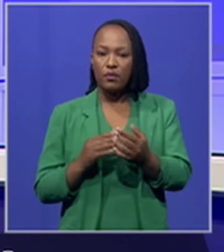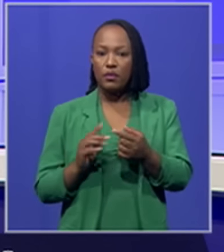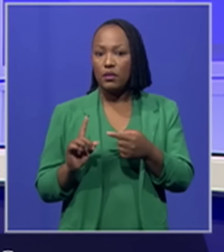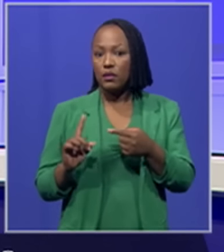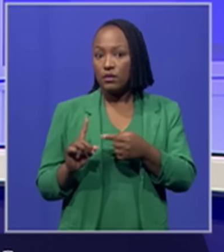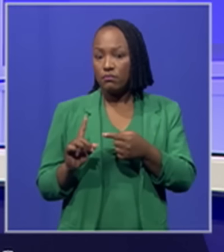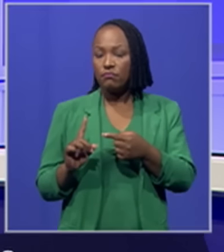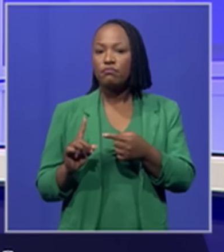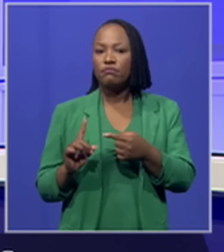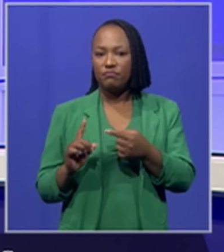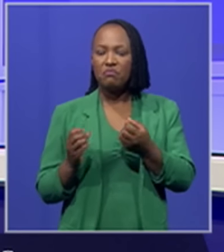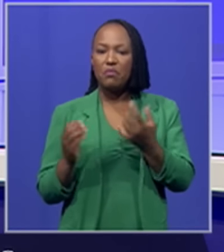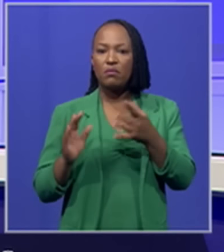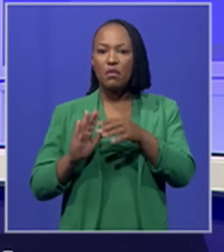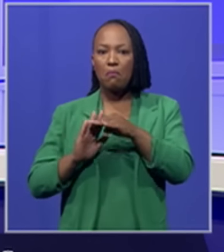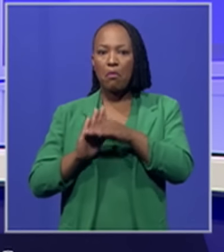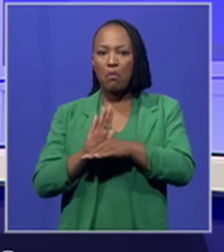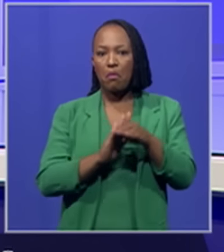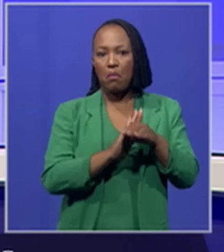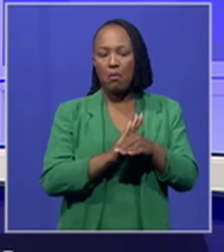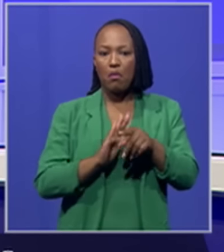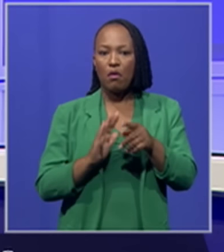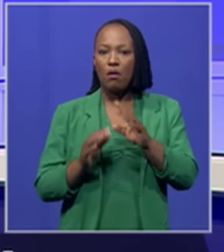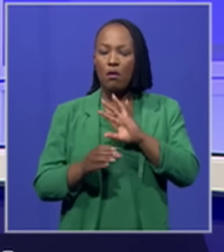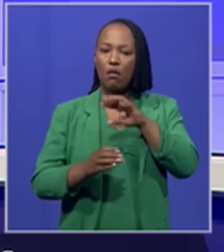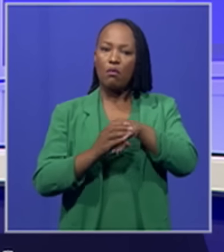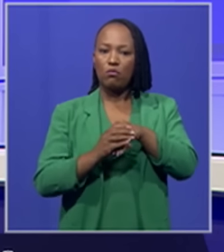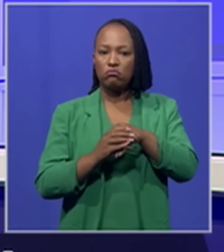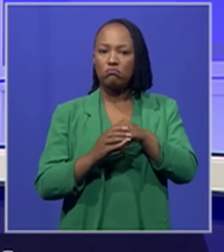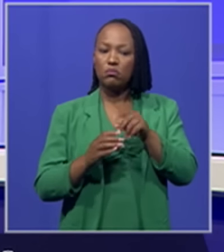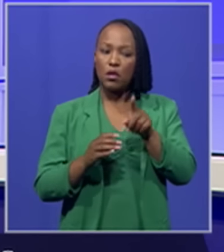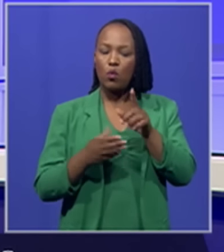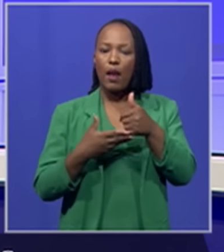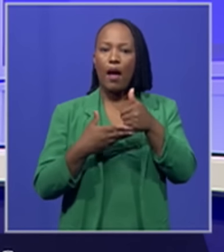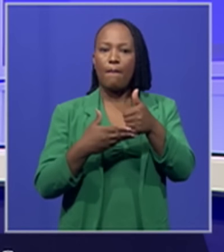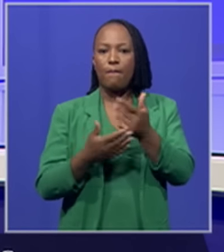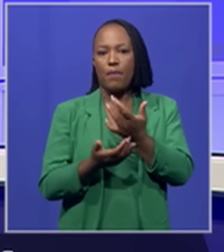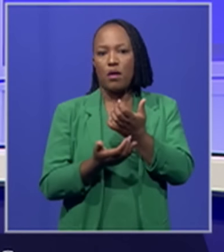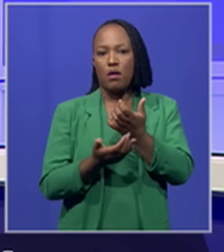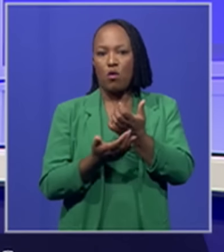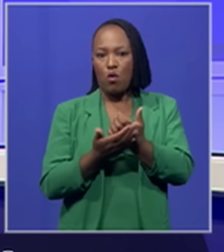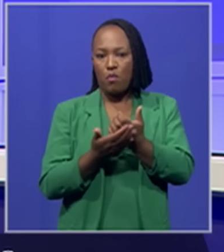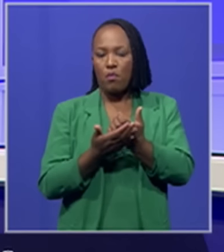a neelana ka mananeo ga mmogo le semphato tseo di tla thusang go tlhola ditšhono tsa ditiro.